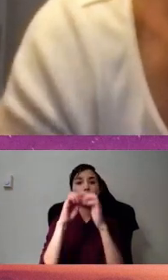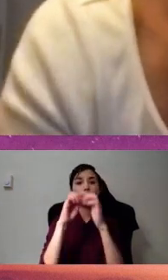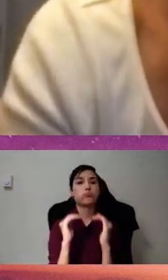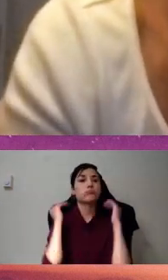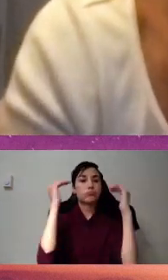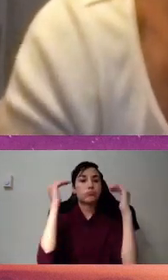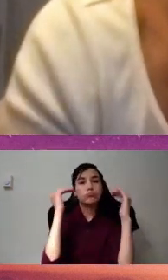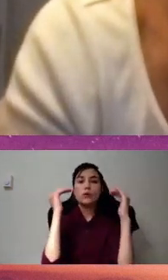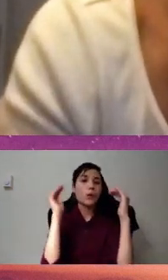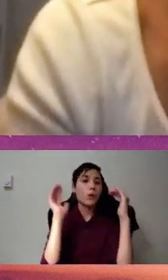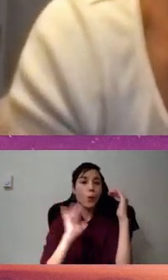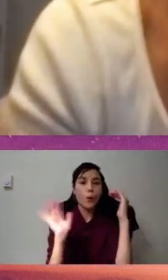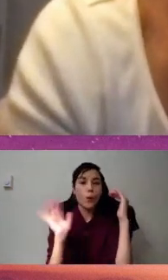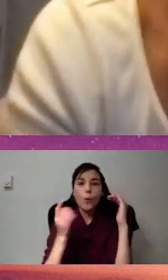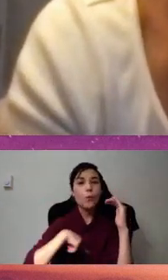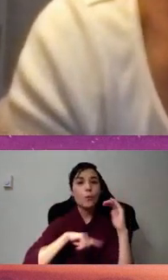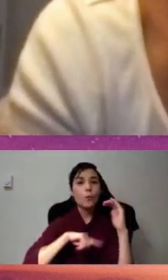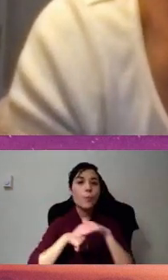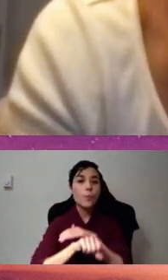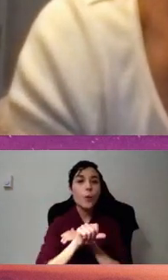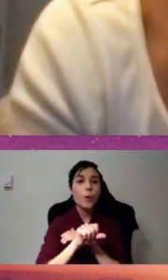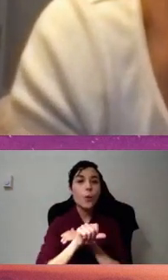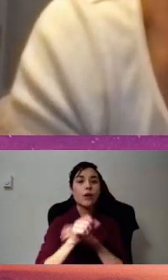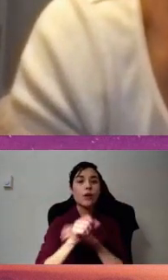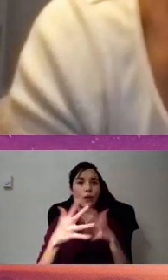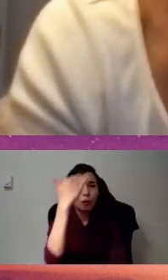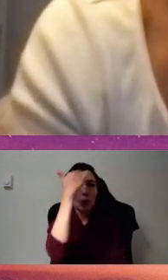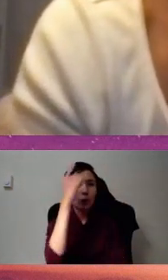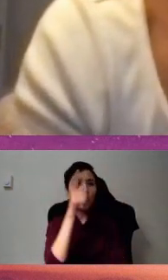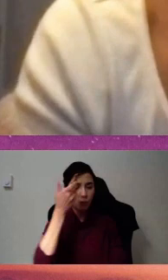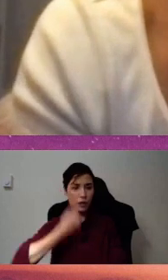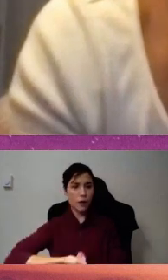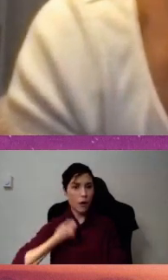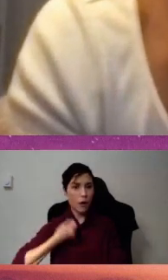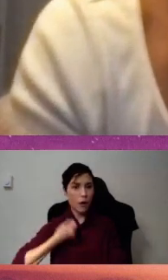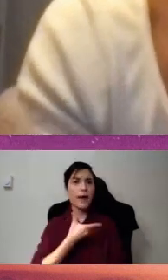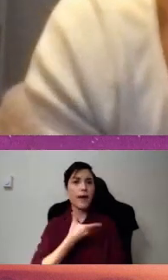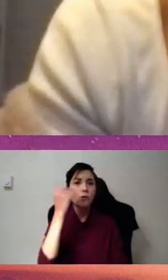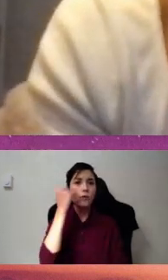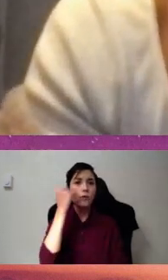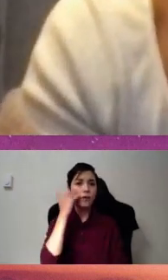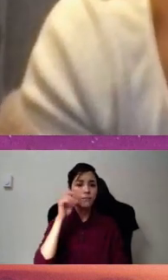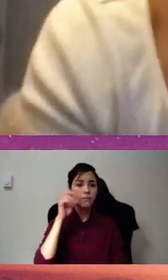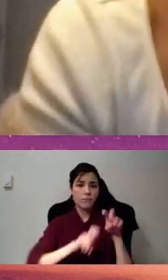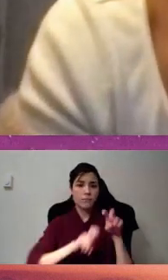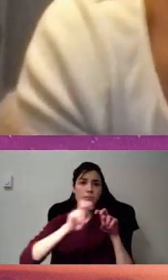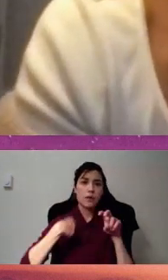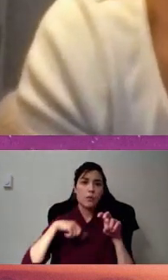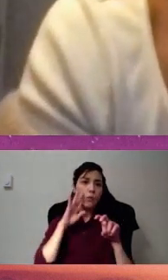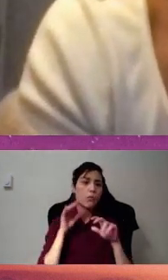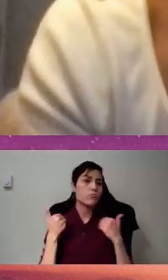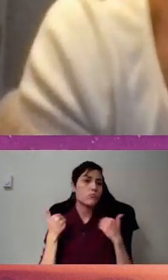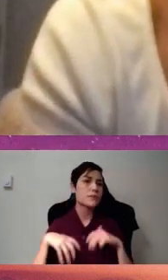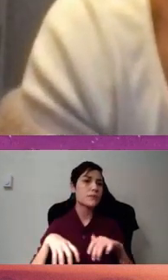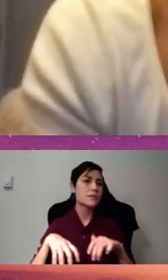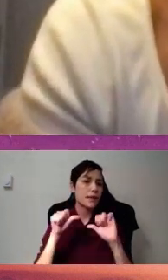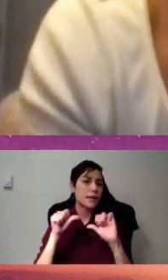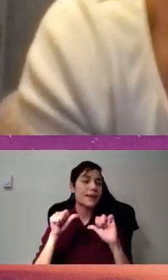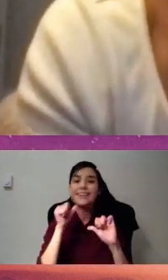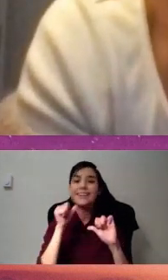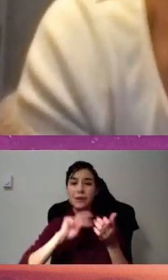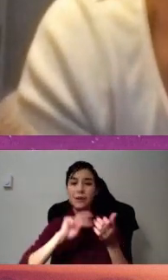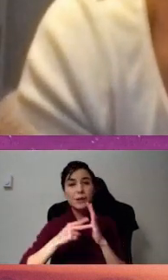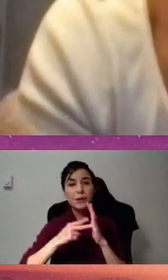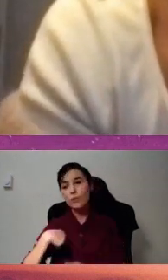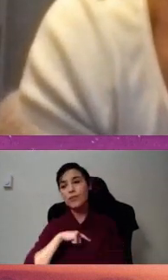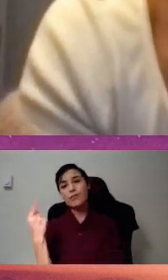authentic beings, knowing who we are, knowing the path we are going to take. And that's not to say that we always have the language or the